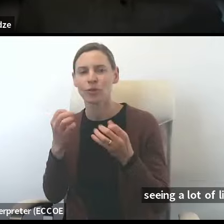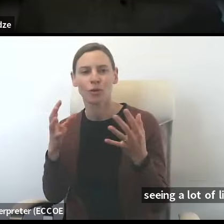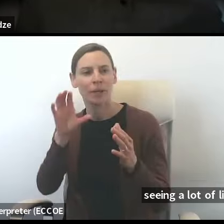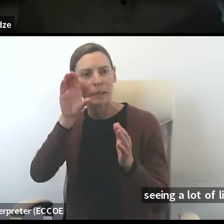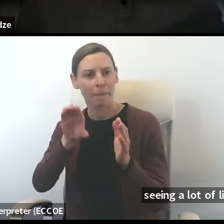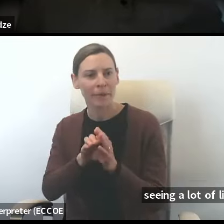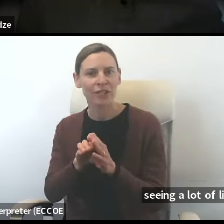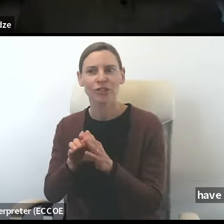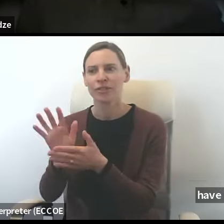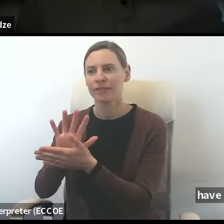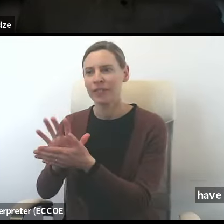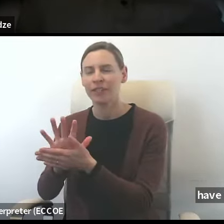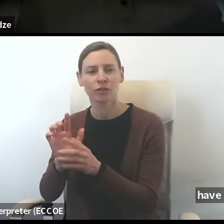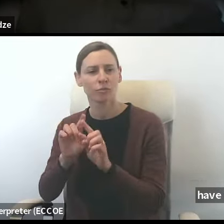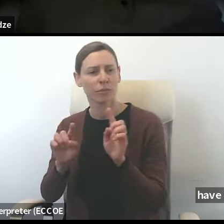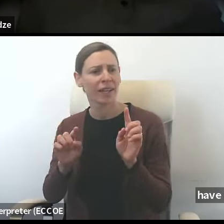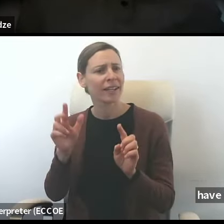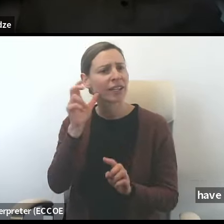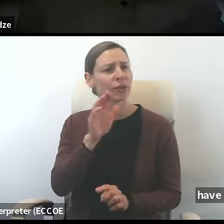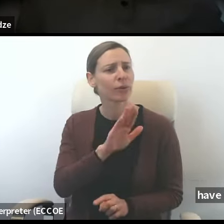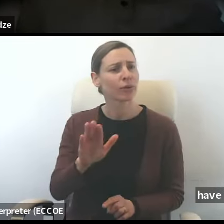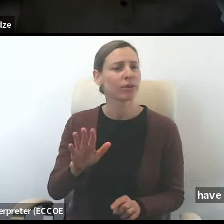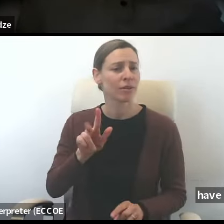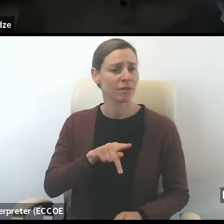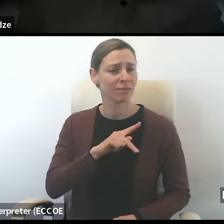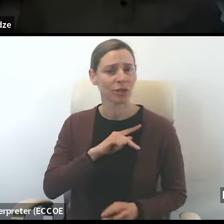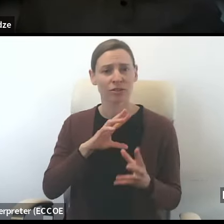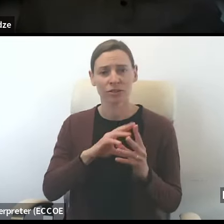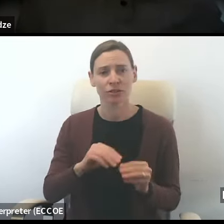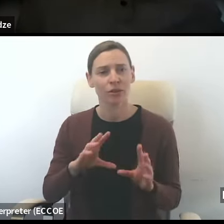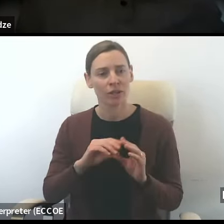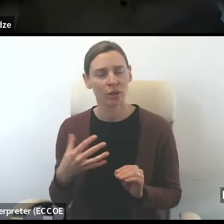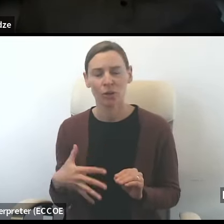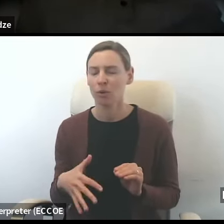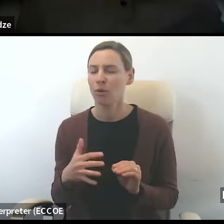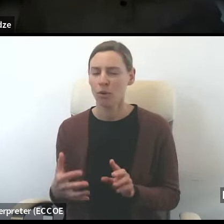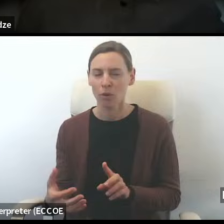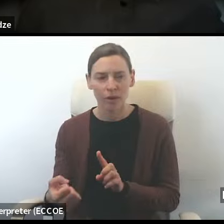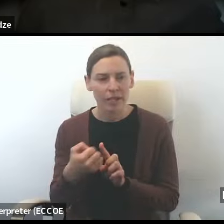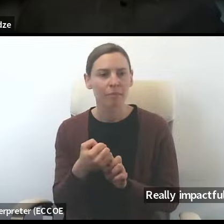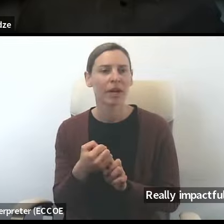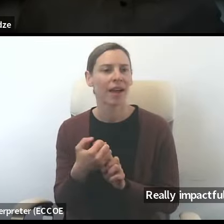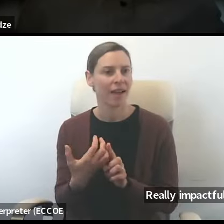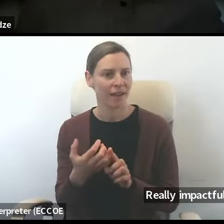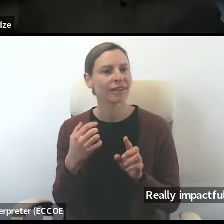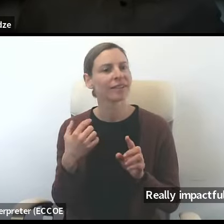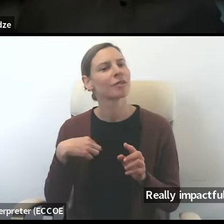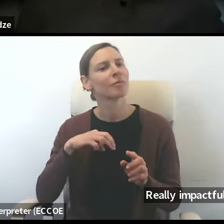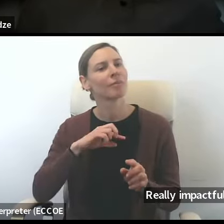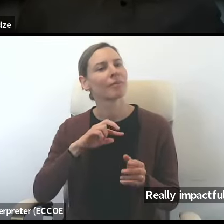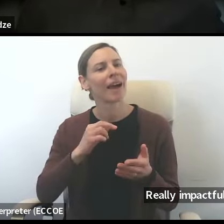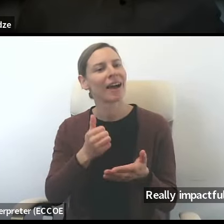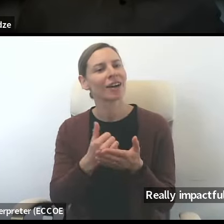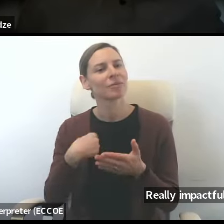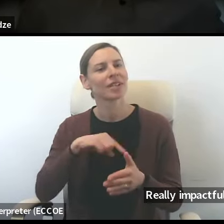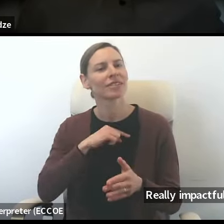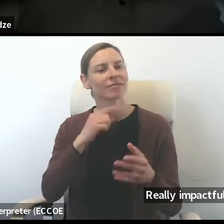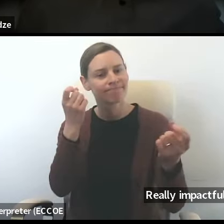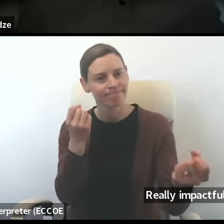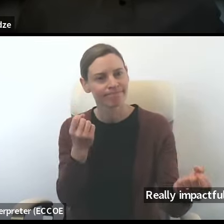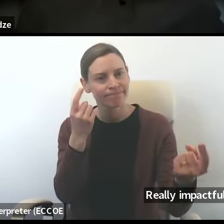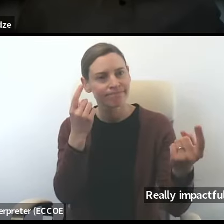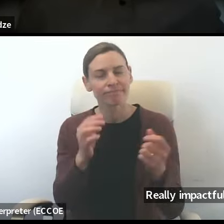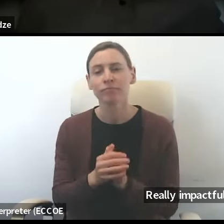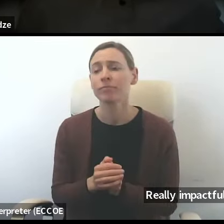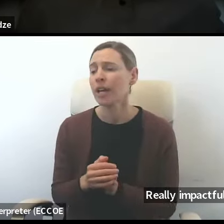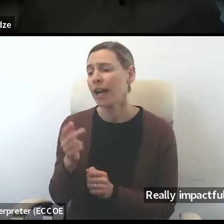really impactful and empathy building. I have some questions from the chat.